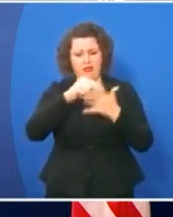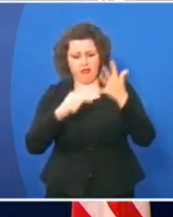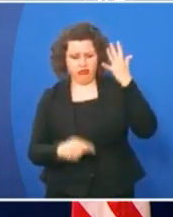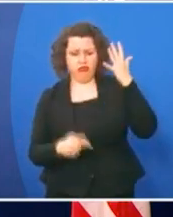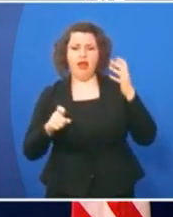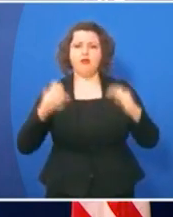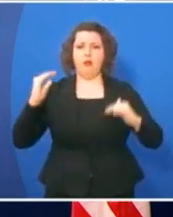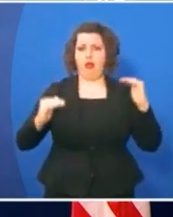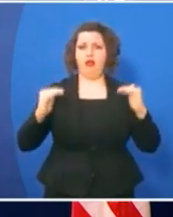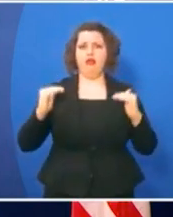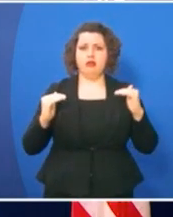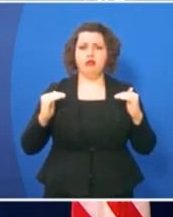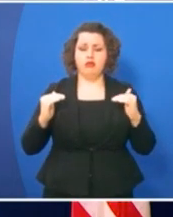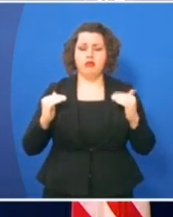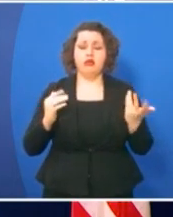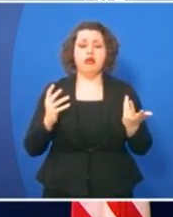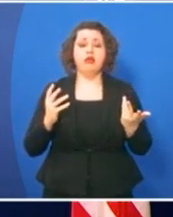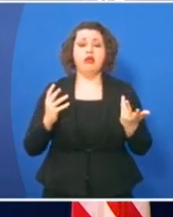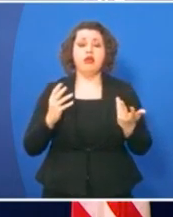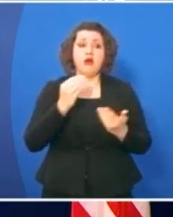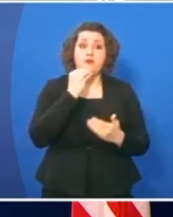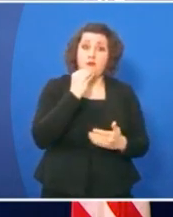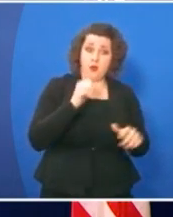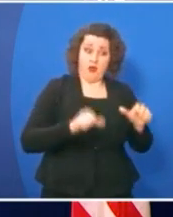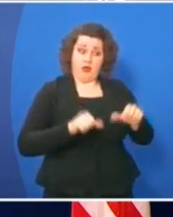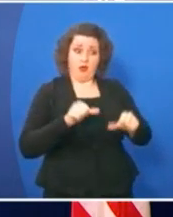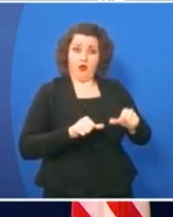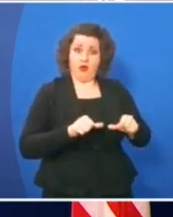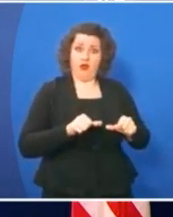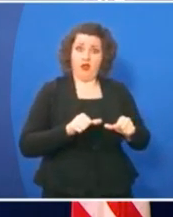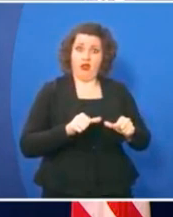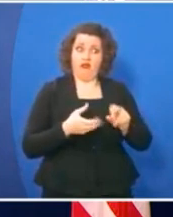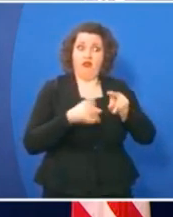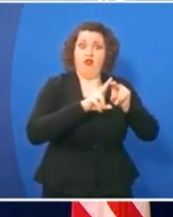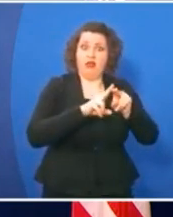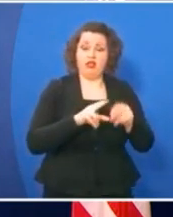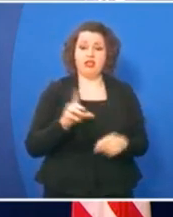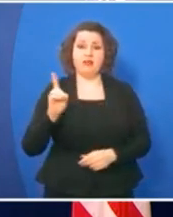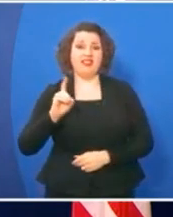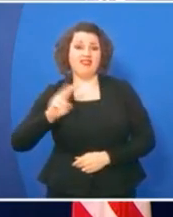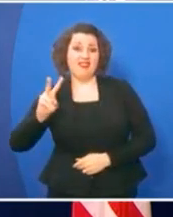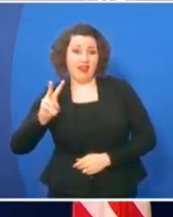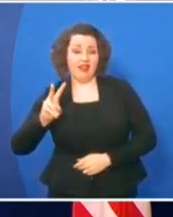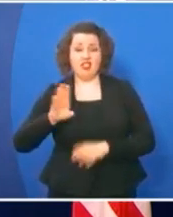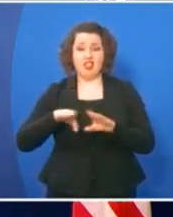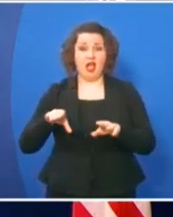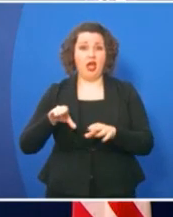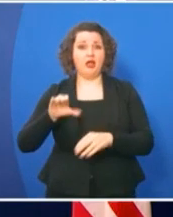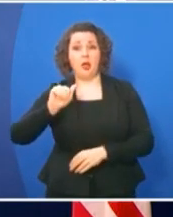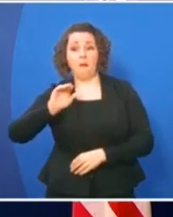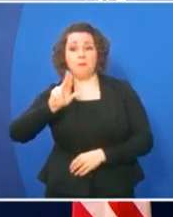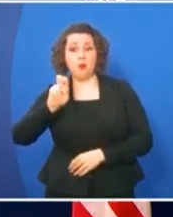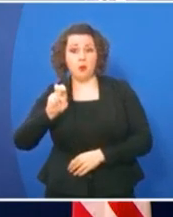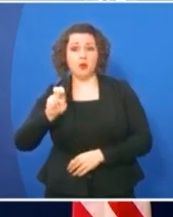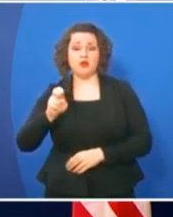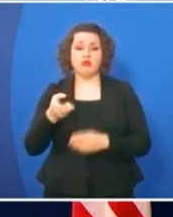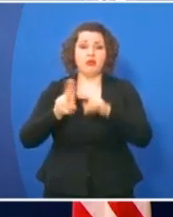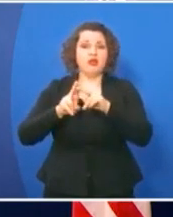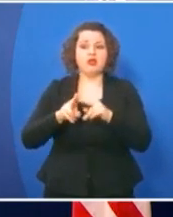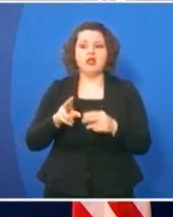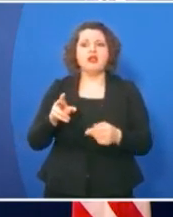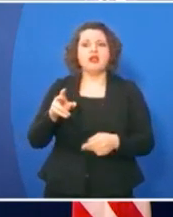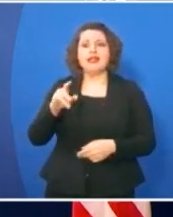also, whether that's the food insecurity on the uptick, domestic and child abuse. We don't have eyes on kids because we are